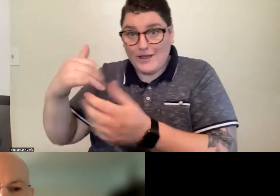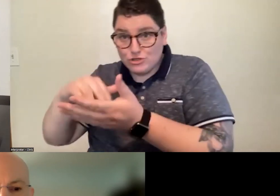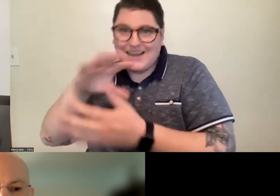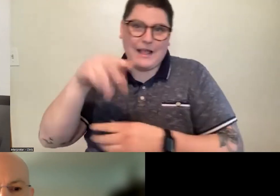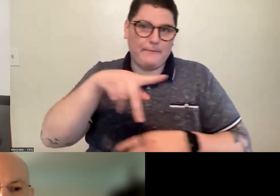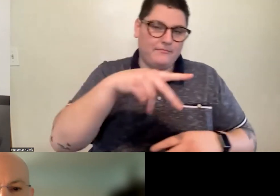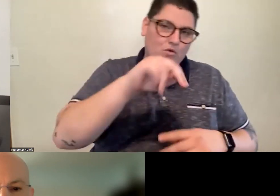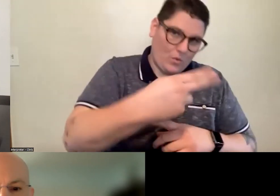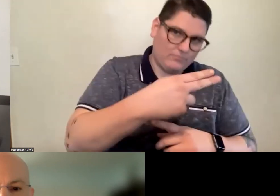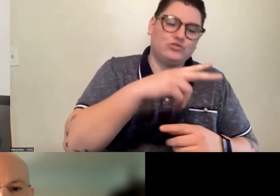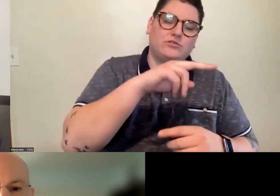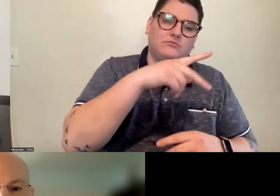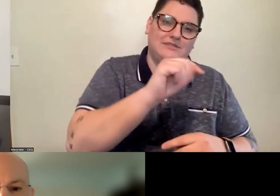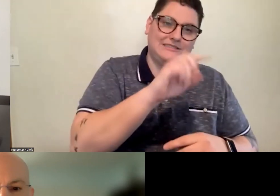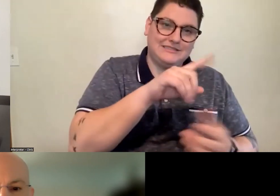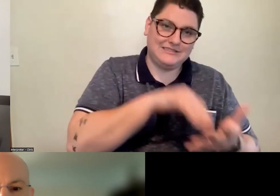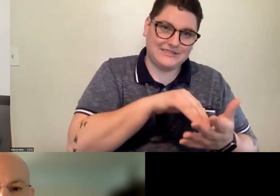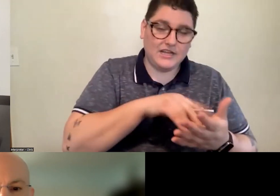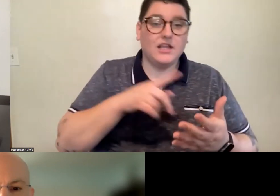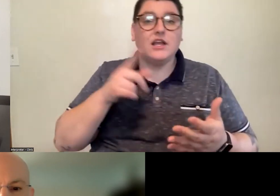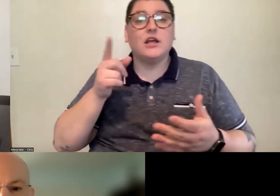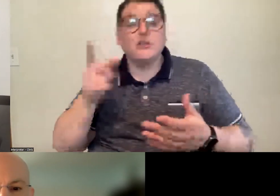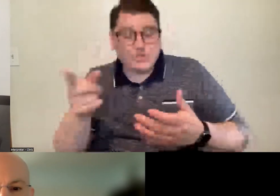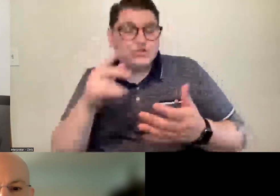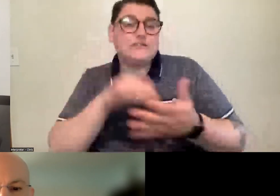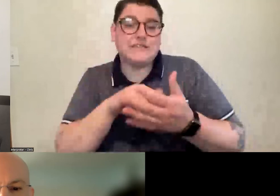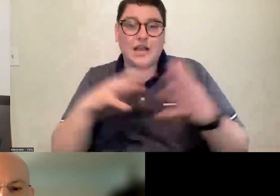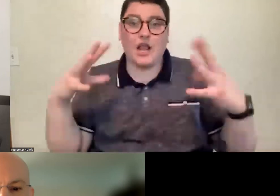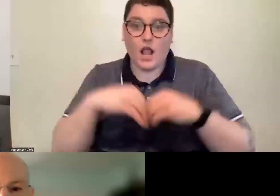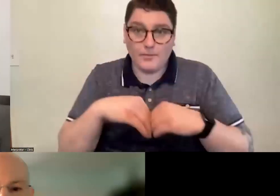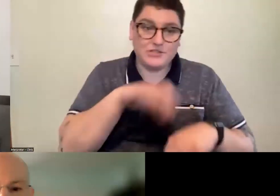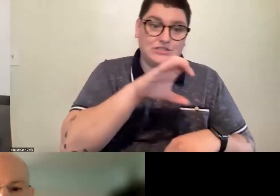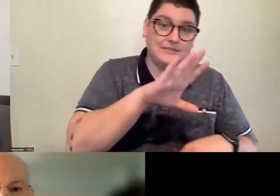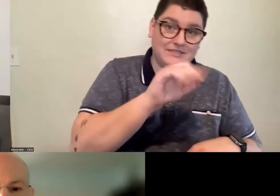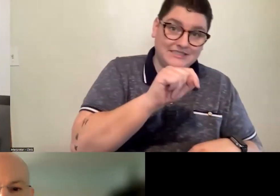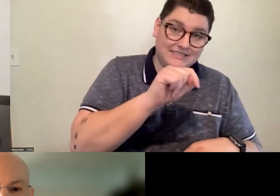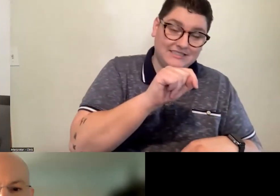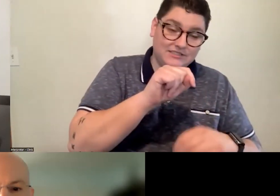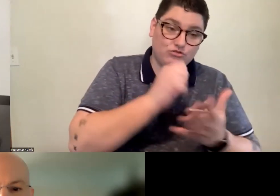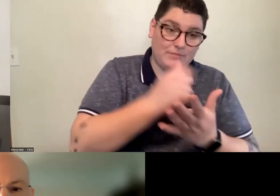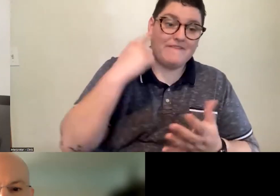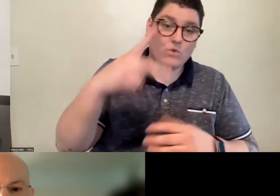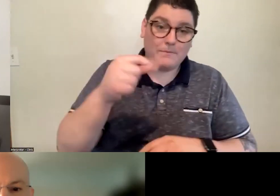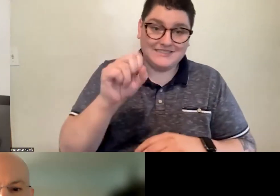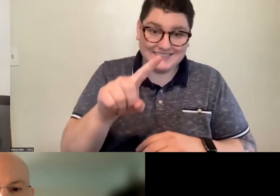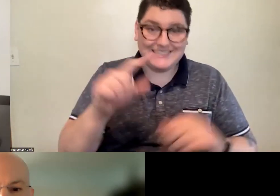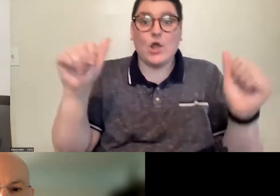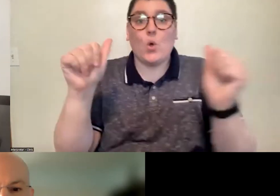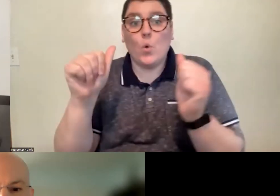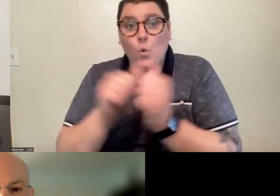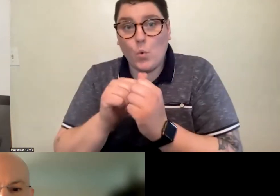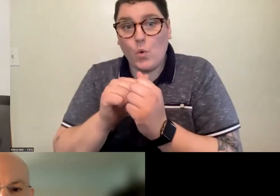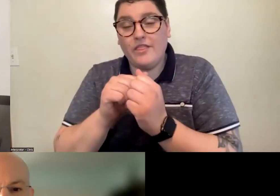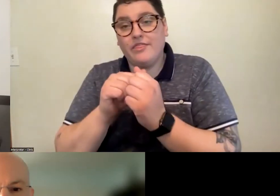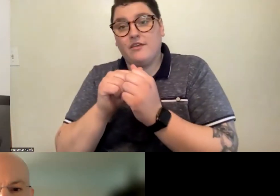has studied the combination of CBT treatment for PTSD with supported employment, with